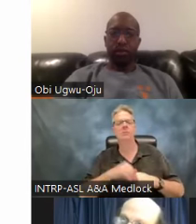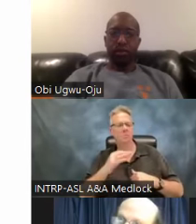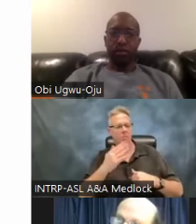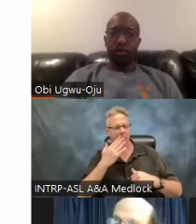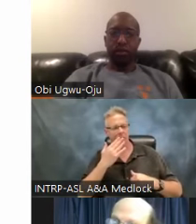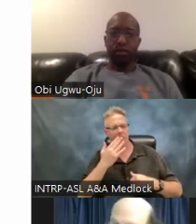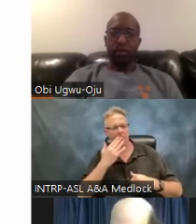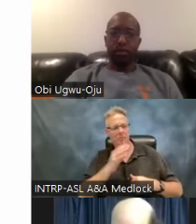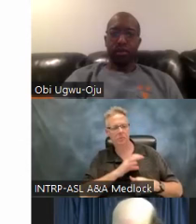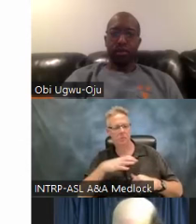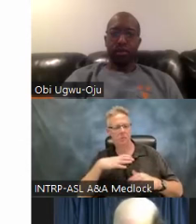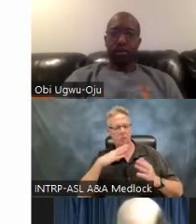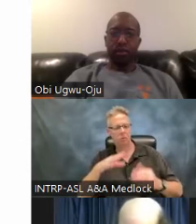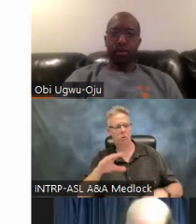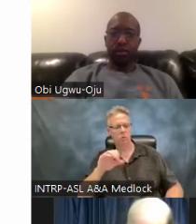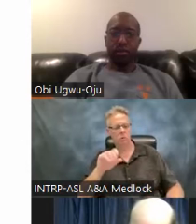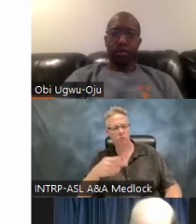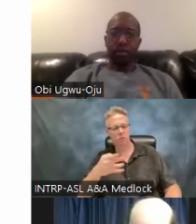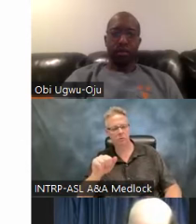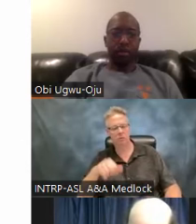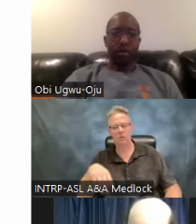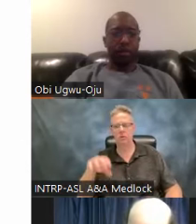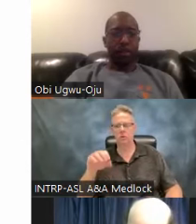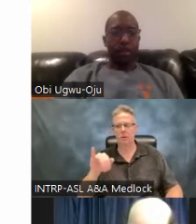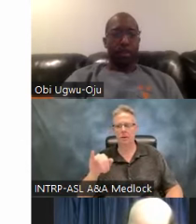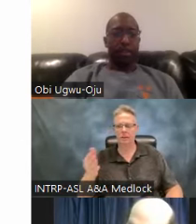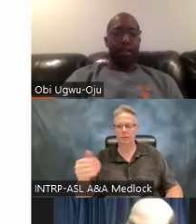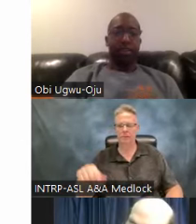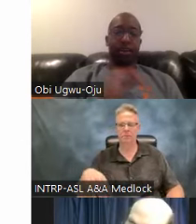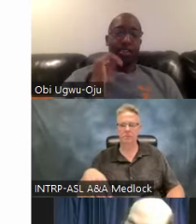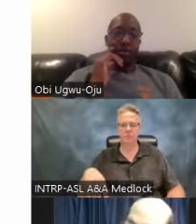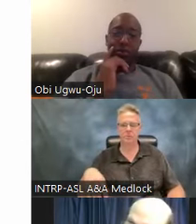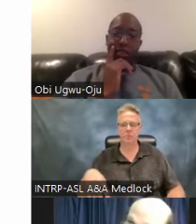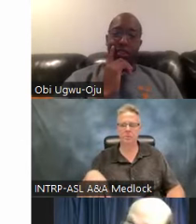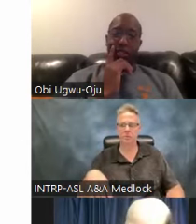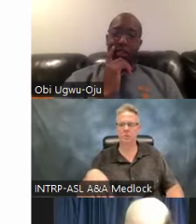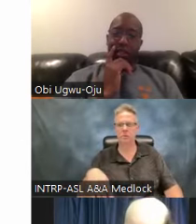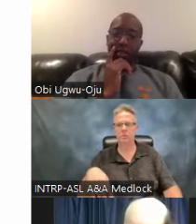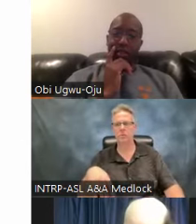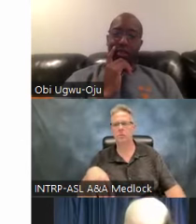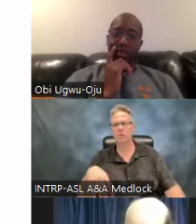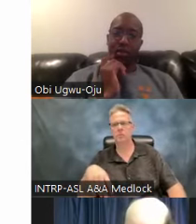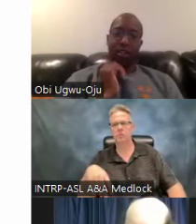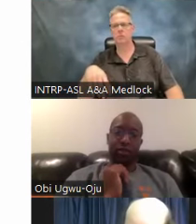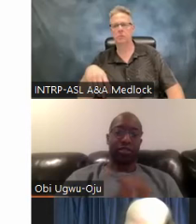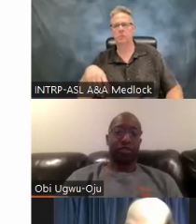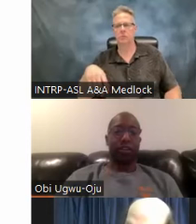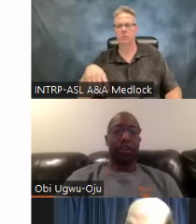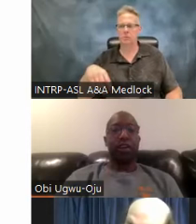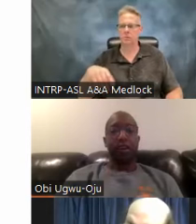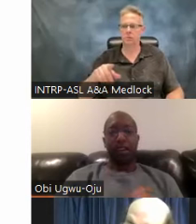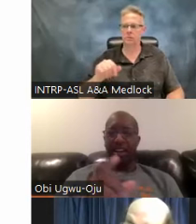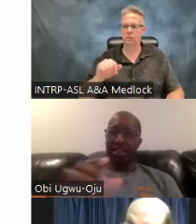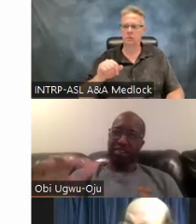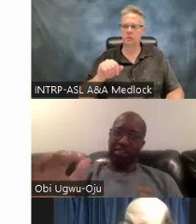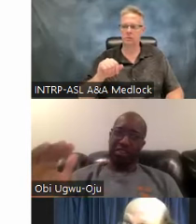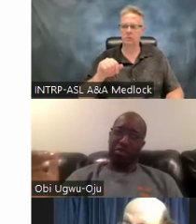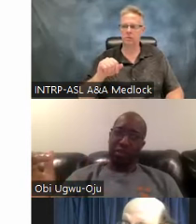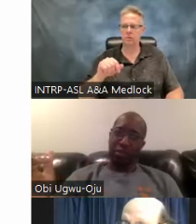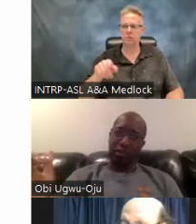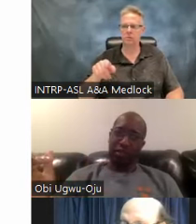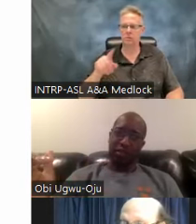Commissioner Sophia. Co-Chair Obi? Yeah, awesome question, Commissioner Sophia. Yeah, it kind of